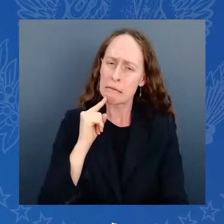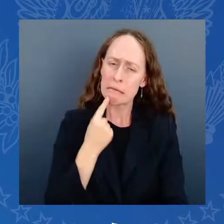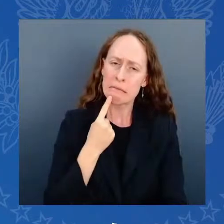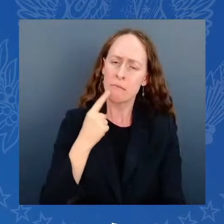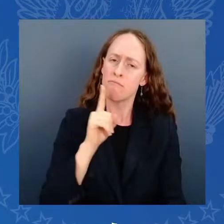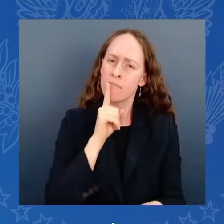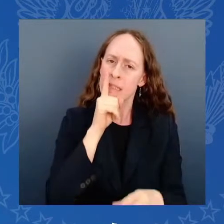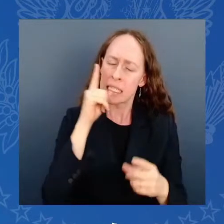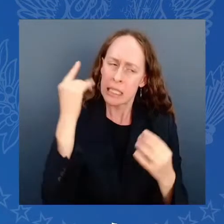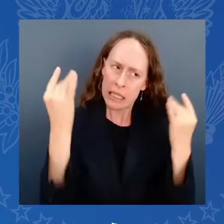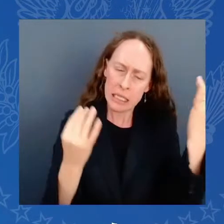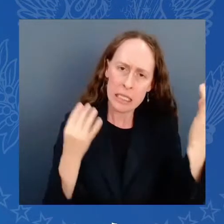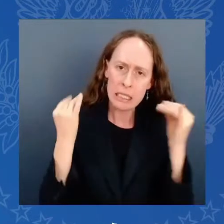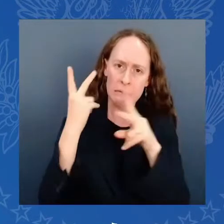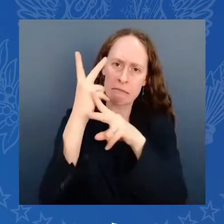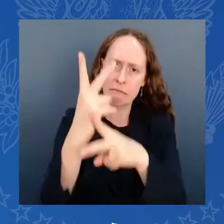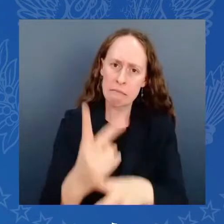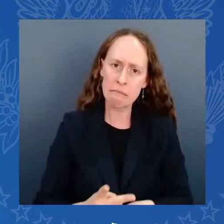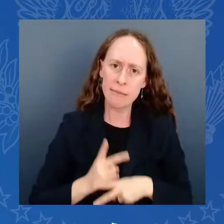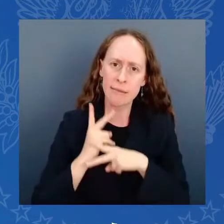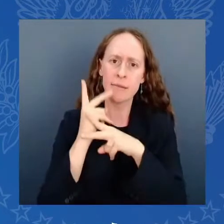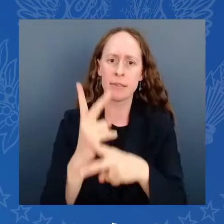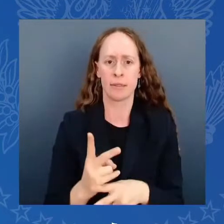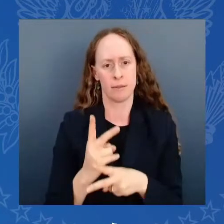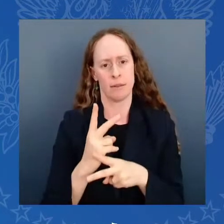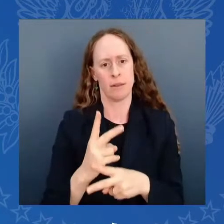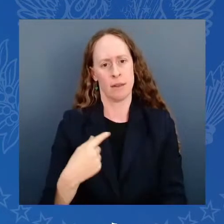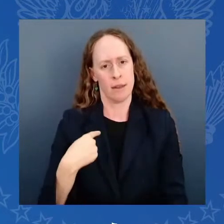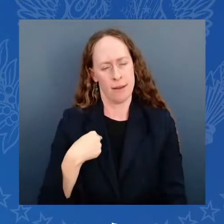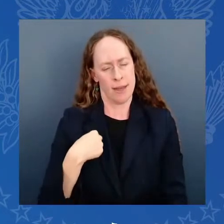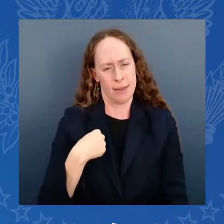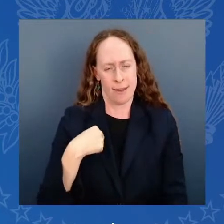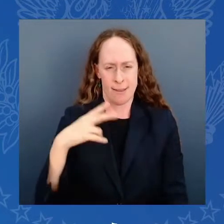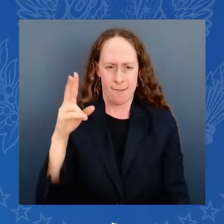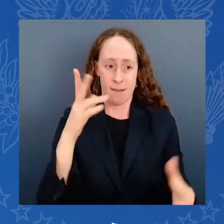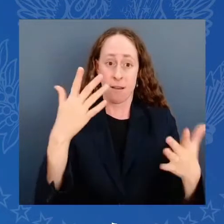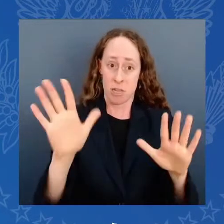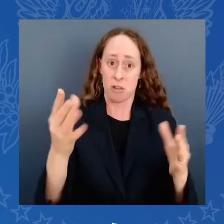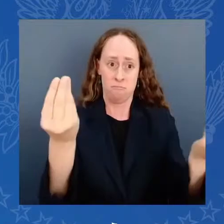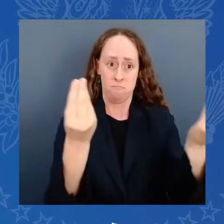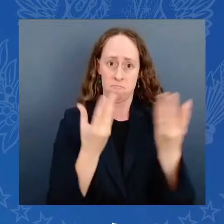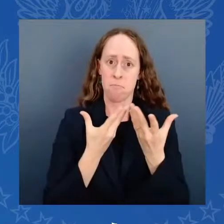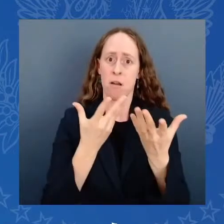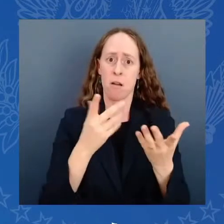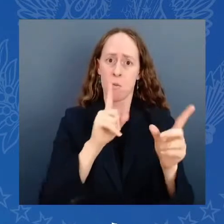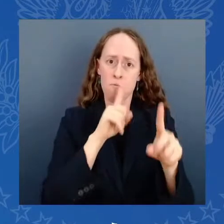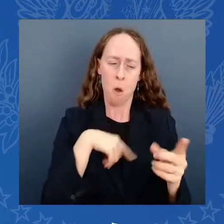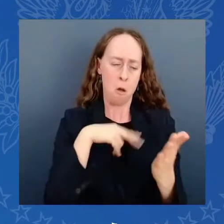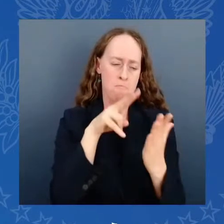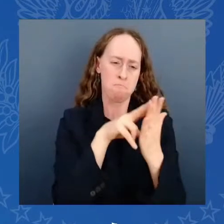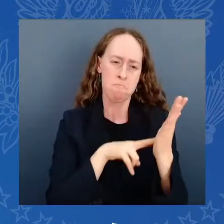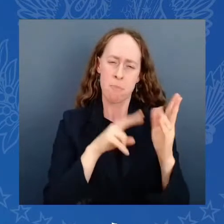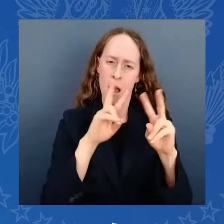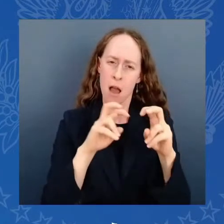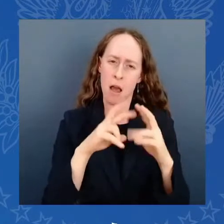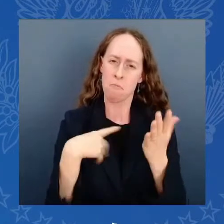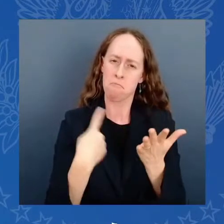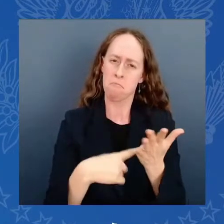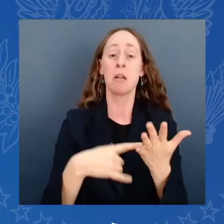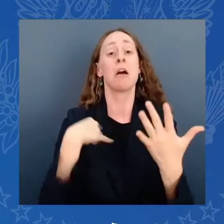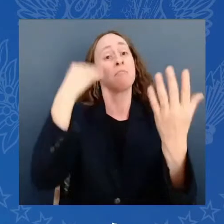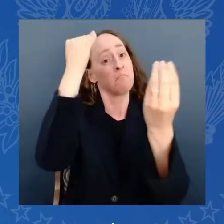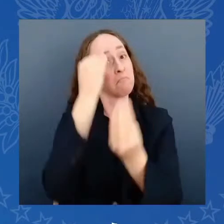I used the Commission's analysis, and today I'm calling for 3 bold reforms to restore trust and